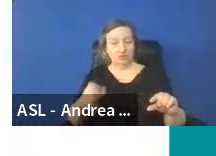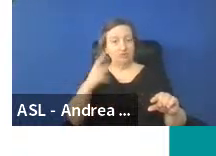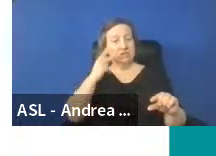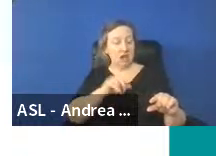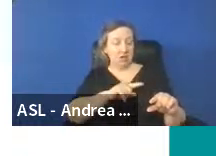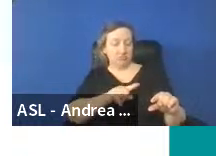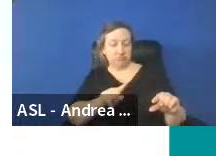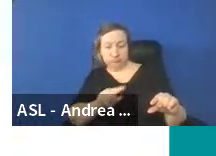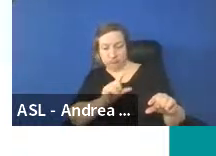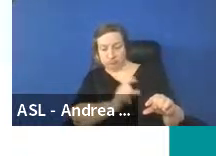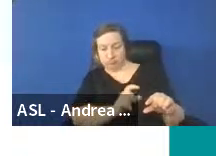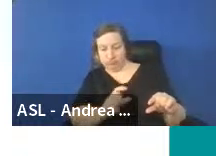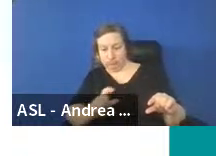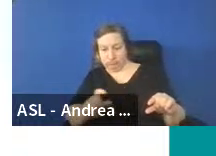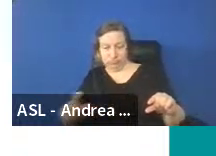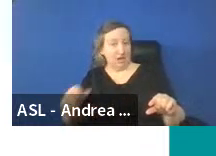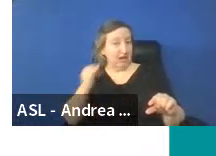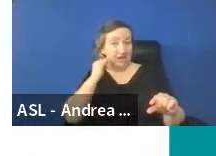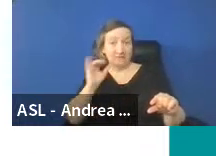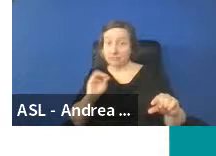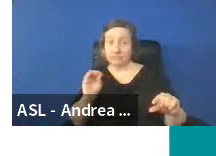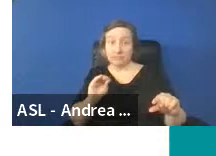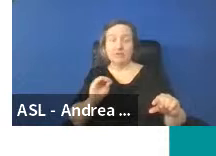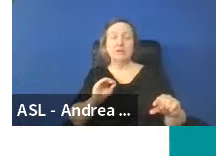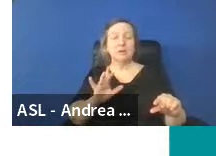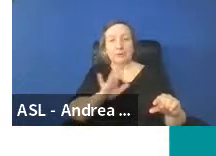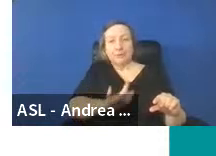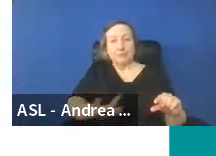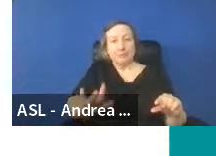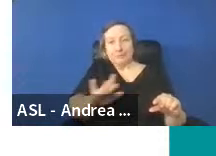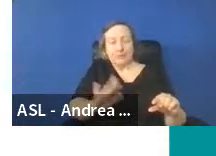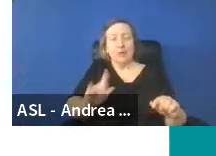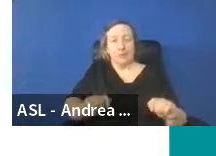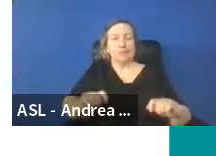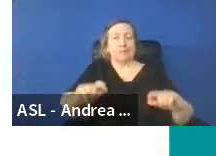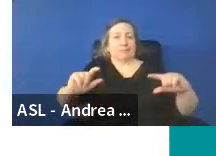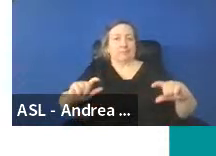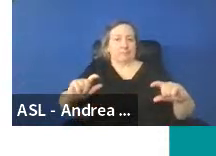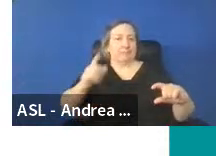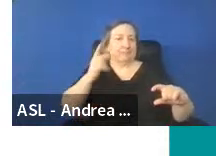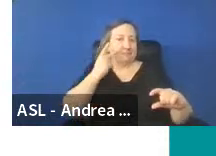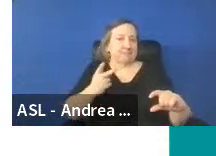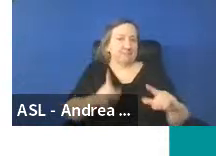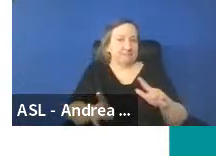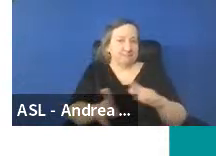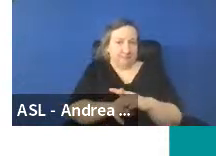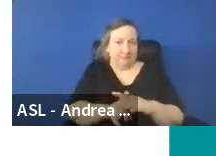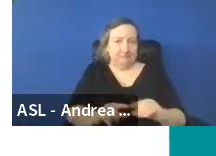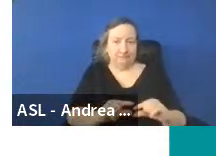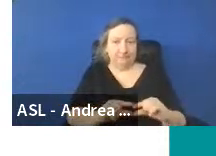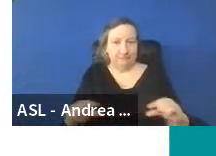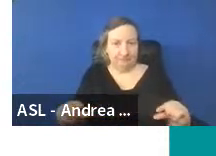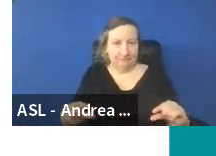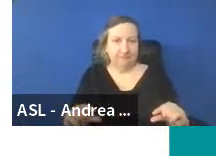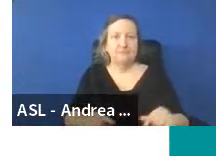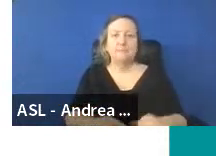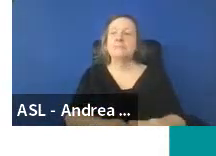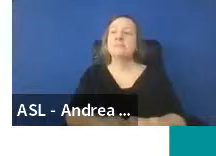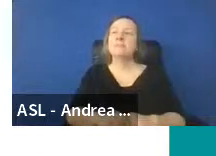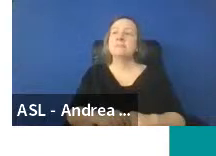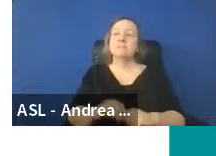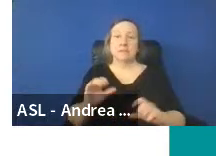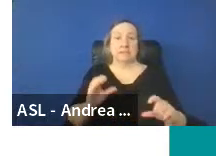of options. If you can't see the menu, hover your mouse over the bottom middle of the screen. Click on